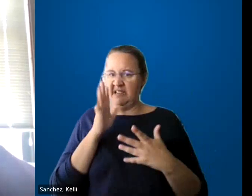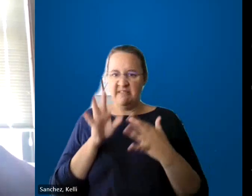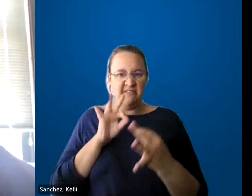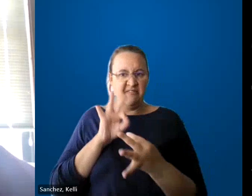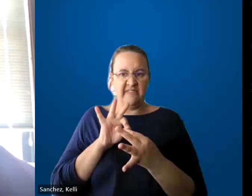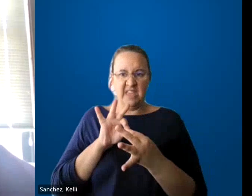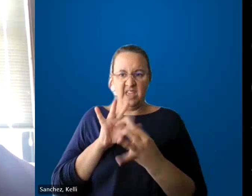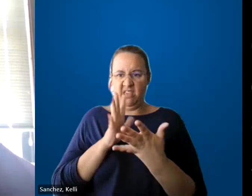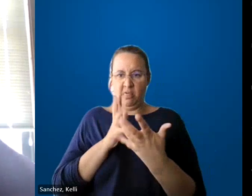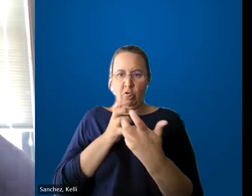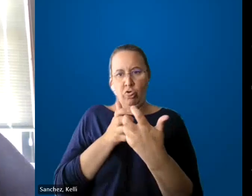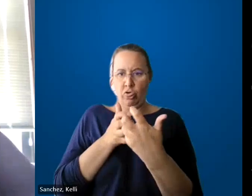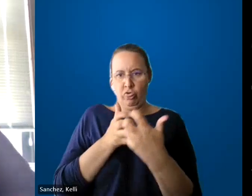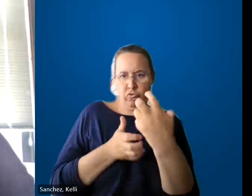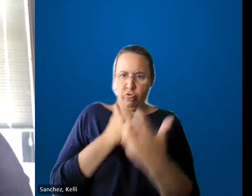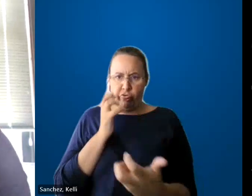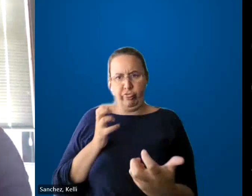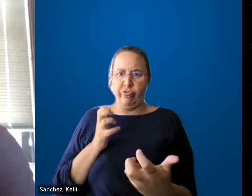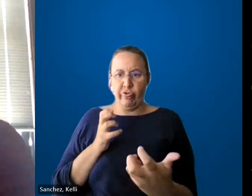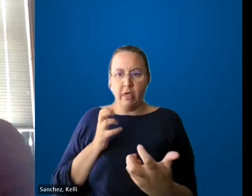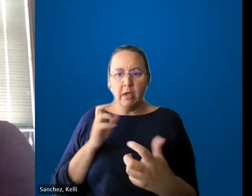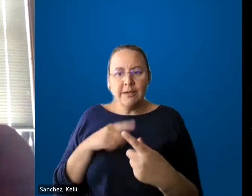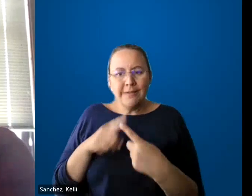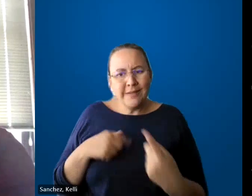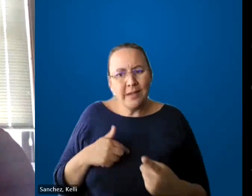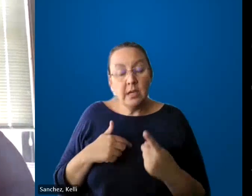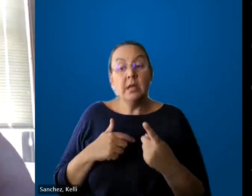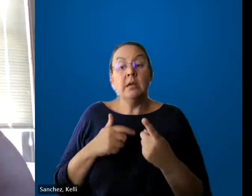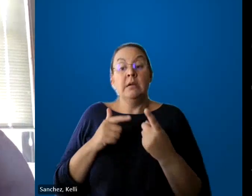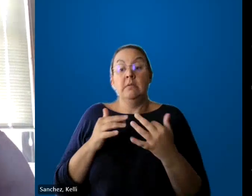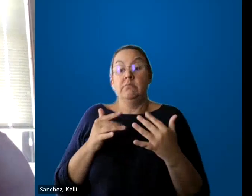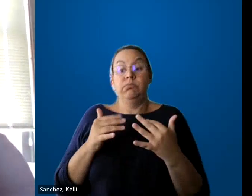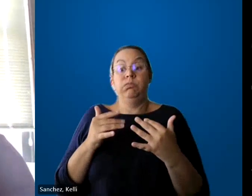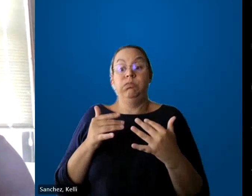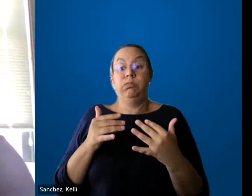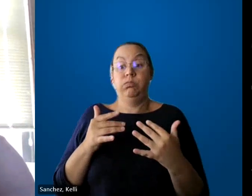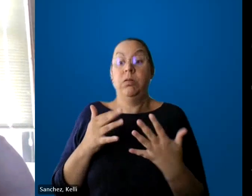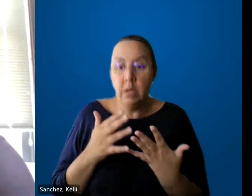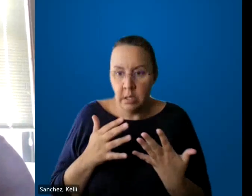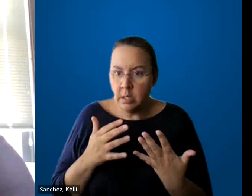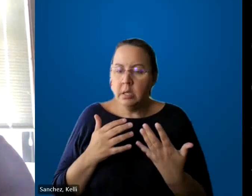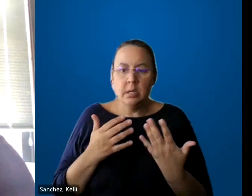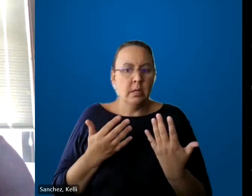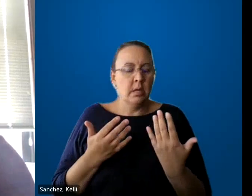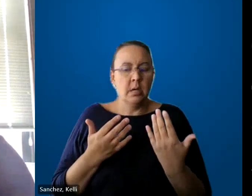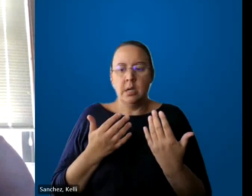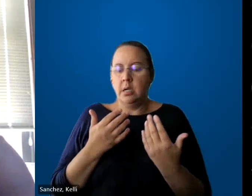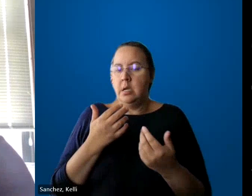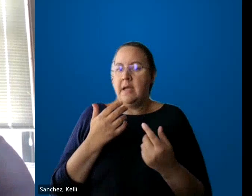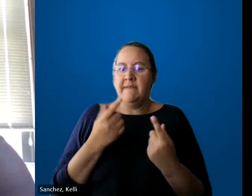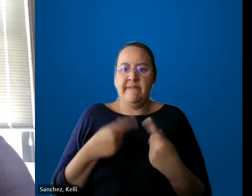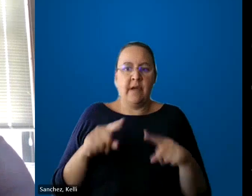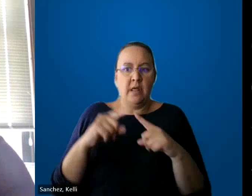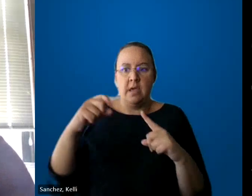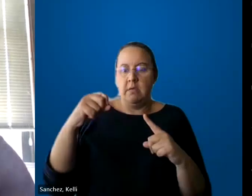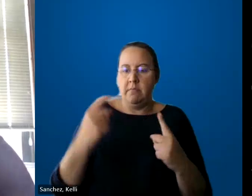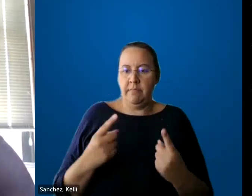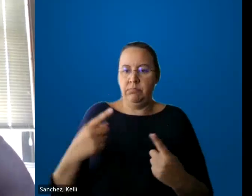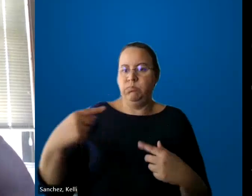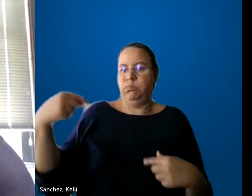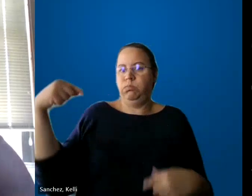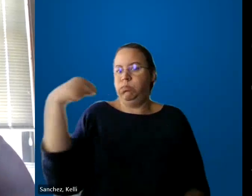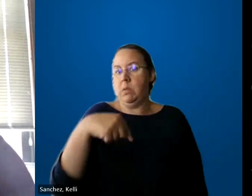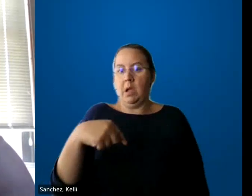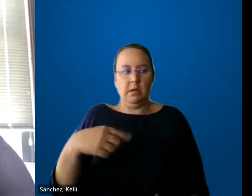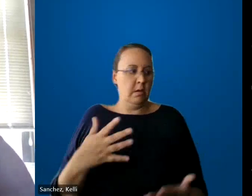of things. Fast forward, I went out for some more years, and I came back, and it was like, just a